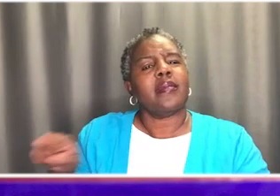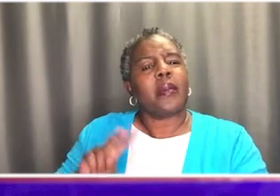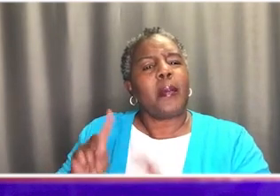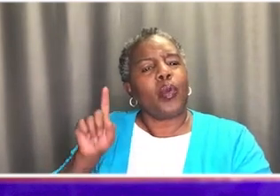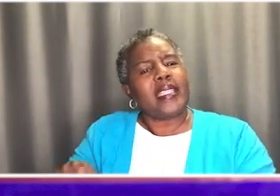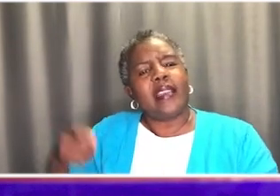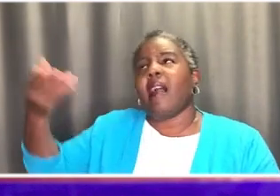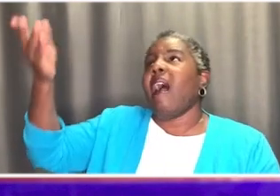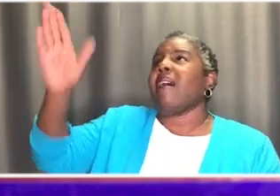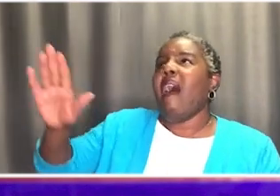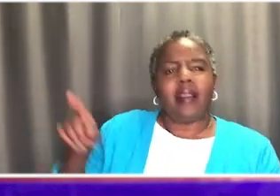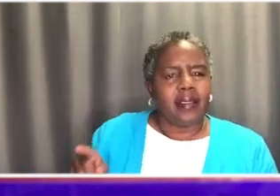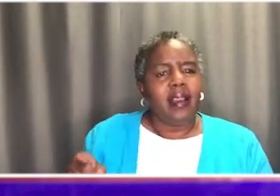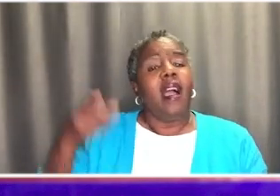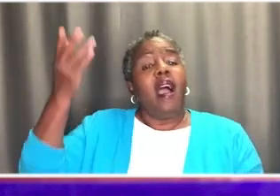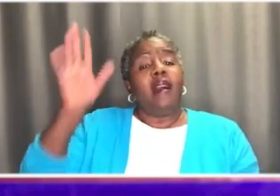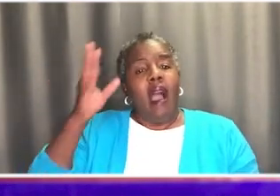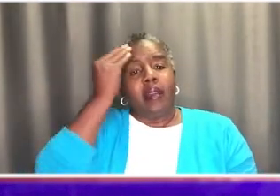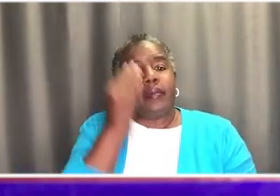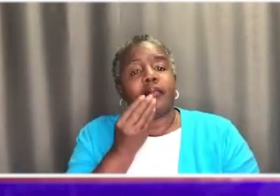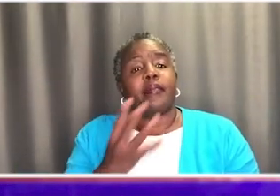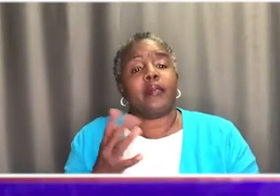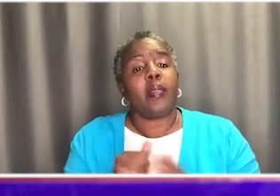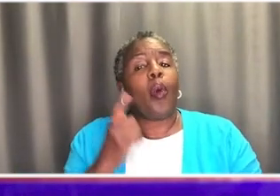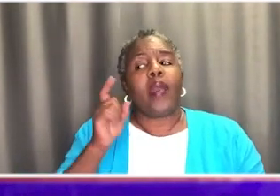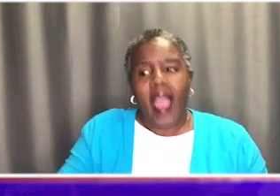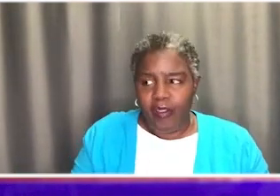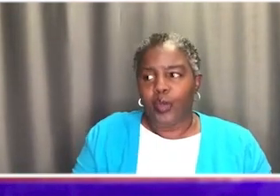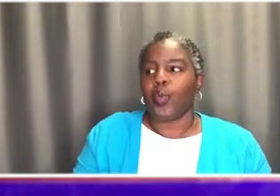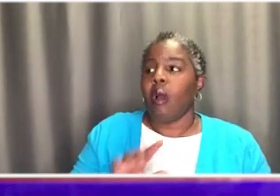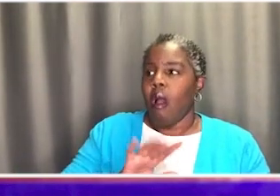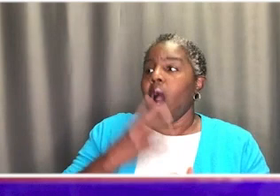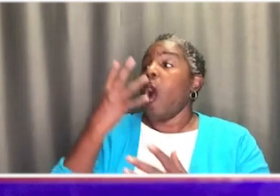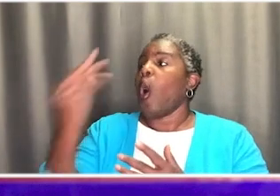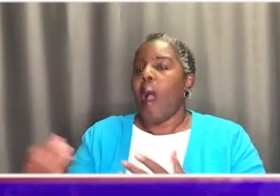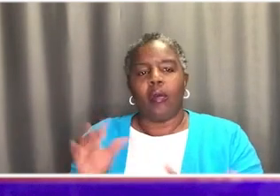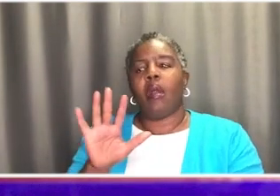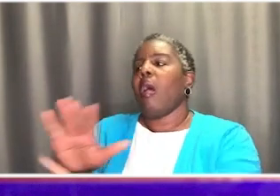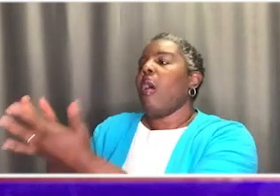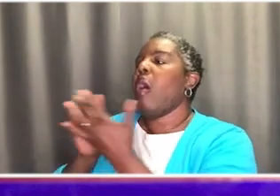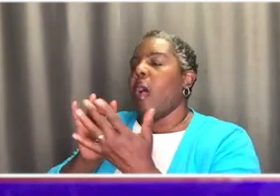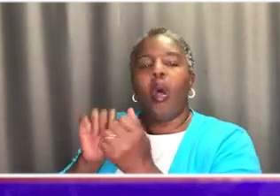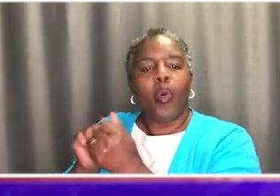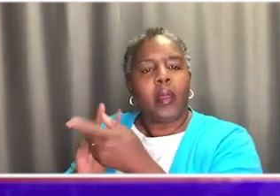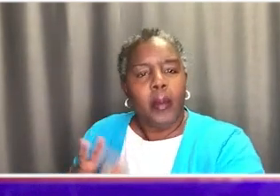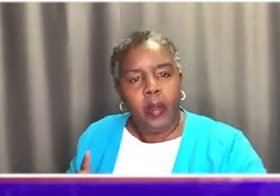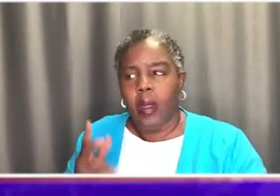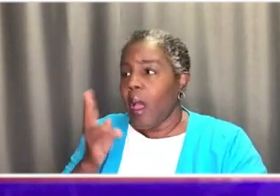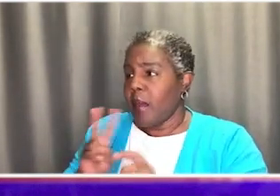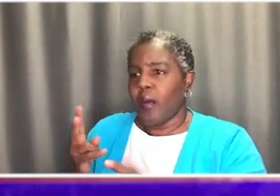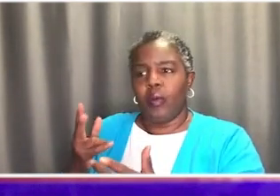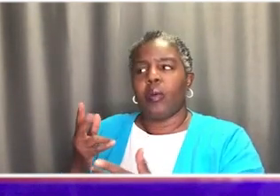God. And God is saying that we have to go out there and reconnect with them. People who've